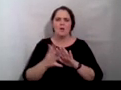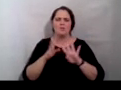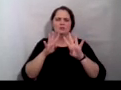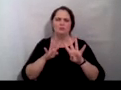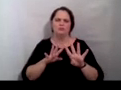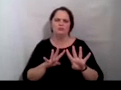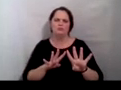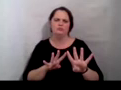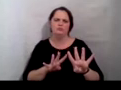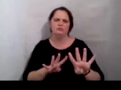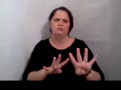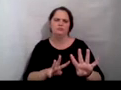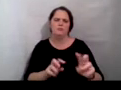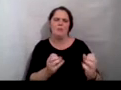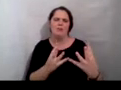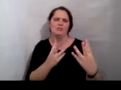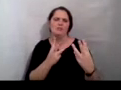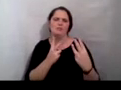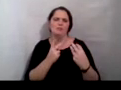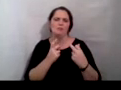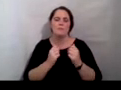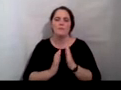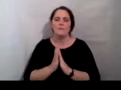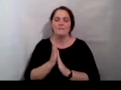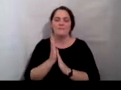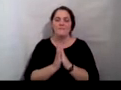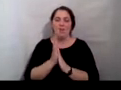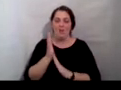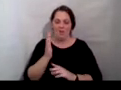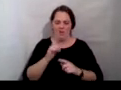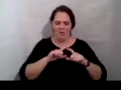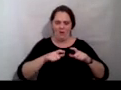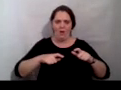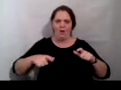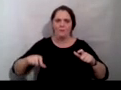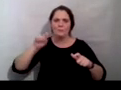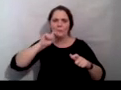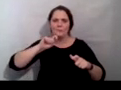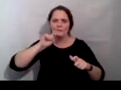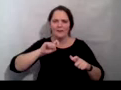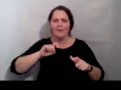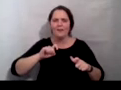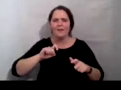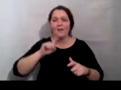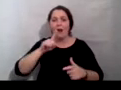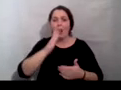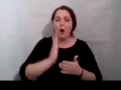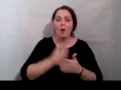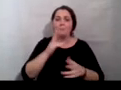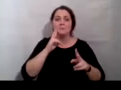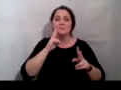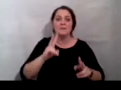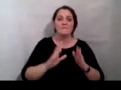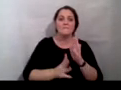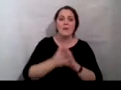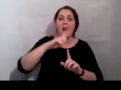it's raged through the country and making its way to the coastline. And it's subtly done. It's not